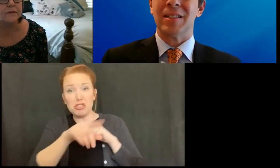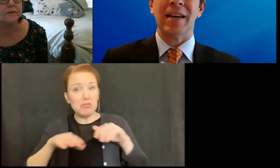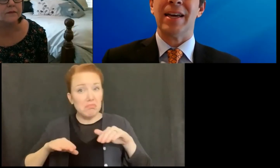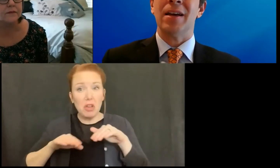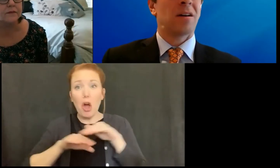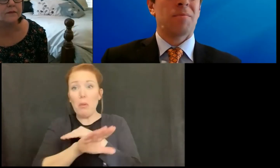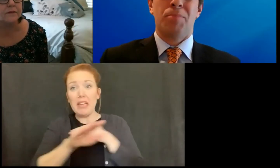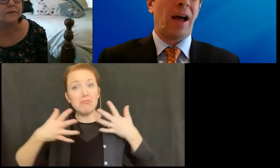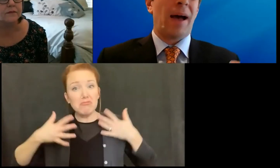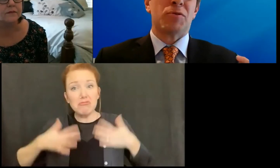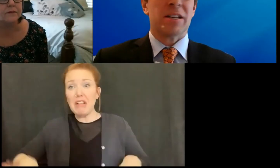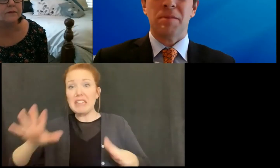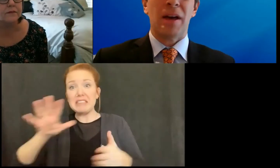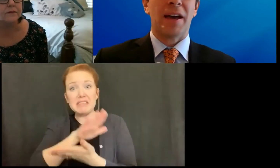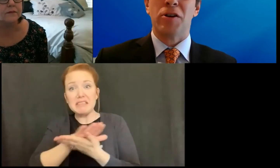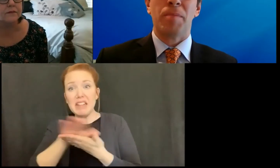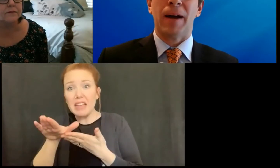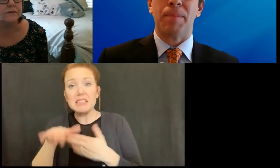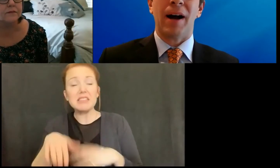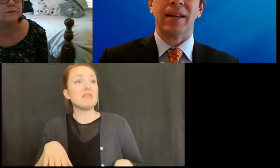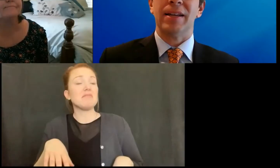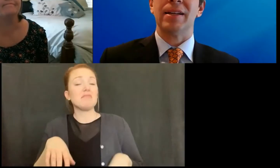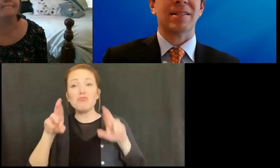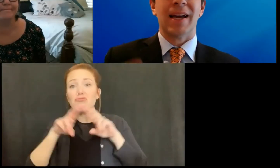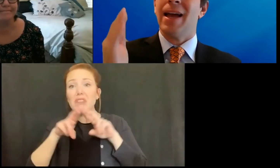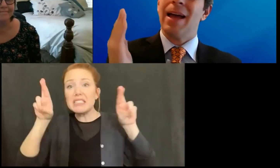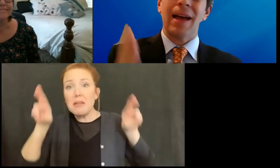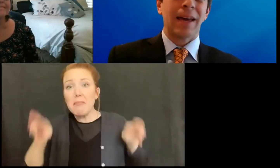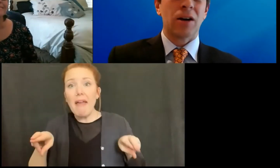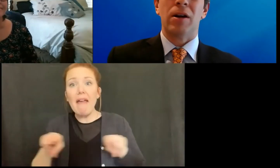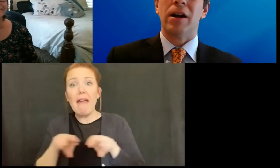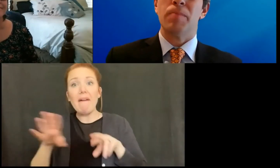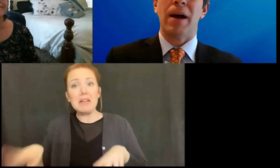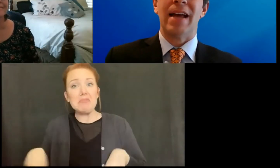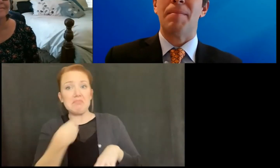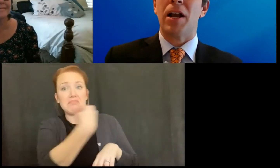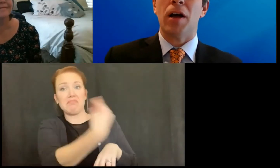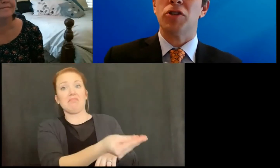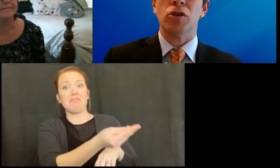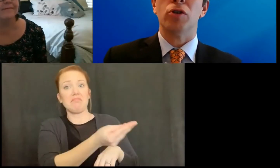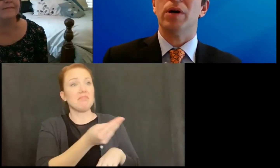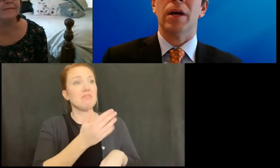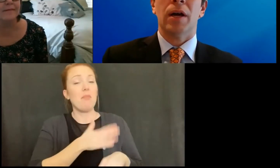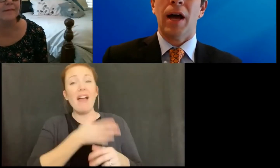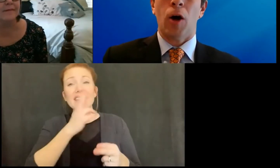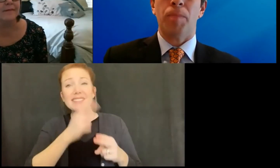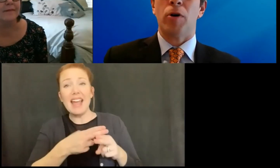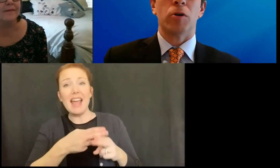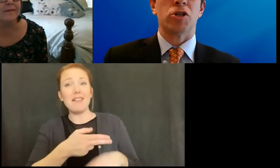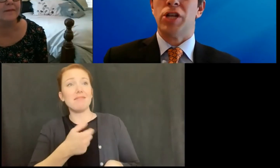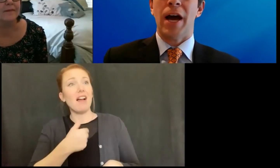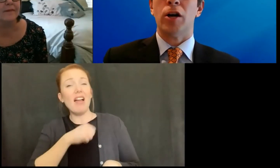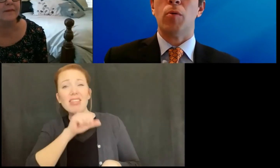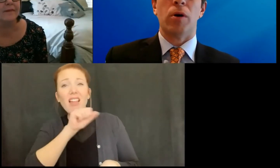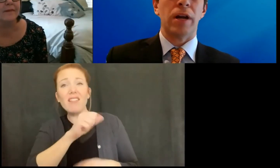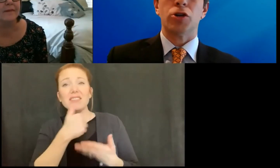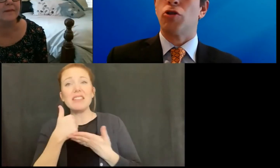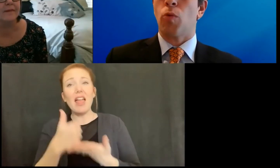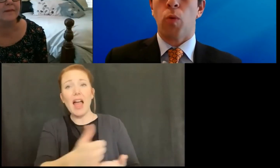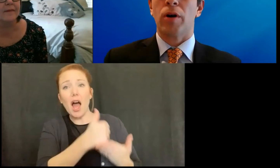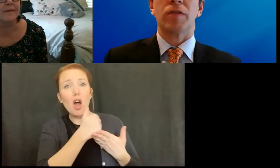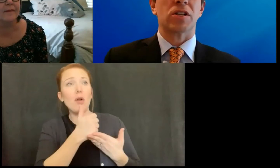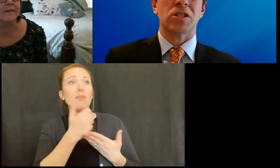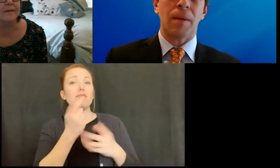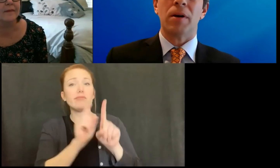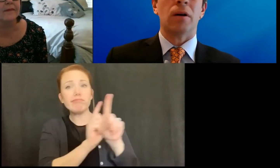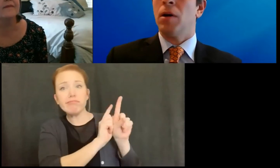dressed nicely, perhaps resume in your back pocket and say, here's my name. I'd love to help shadow or intern